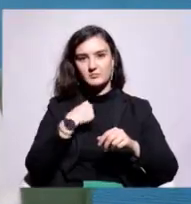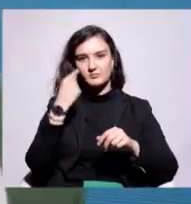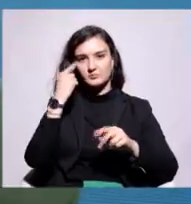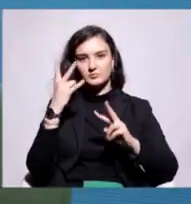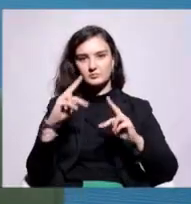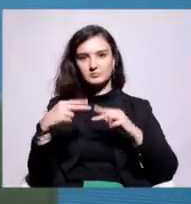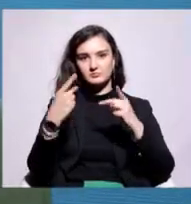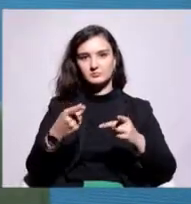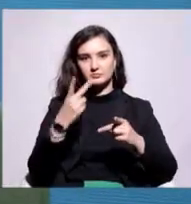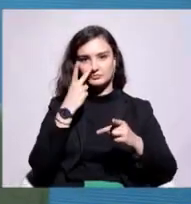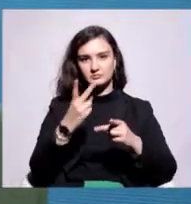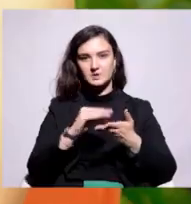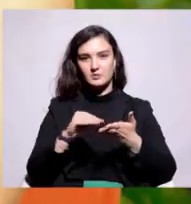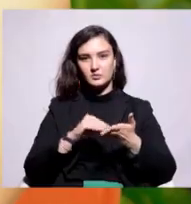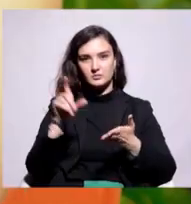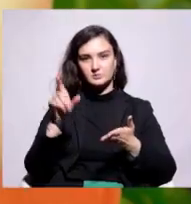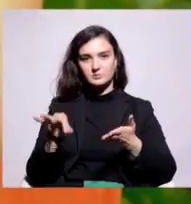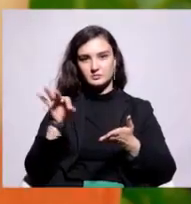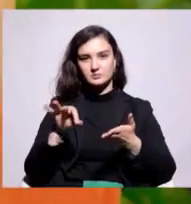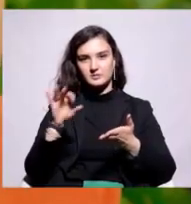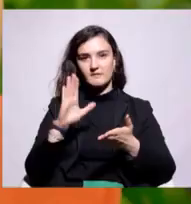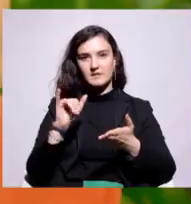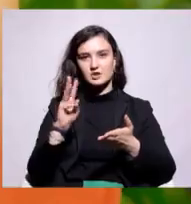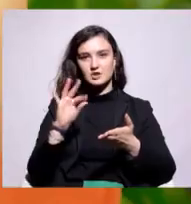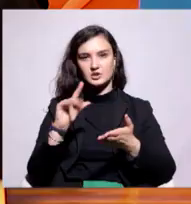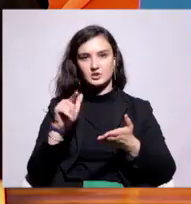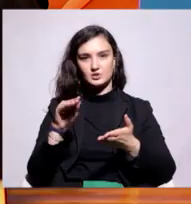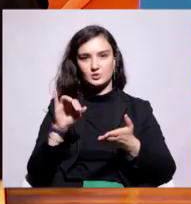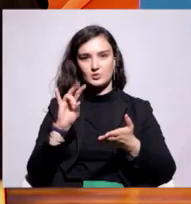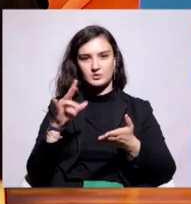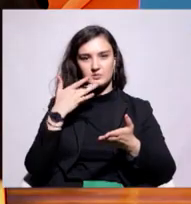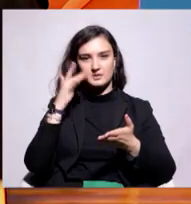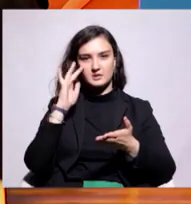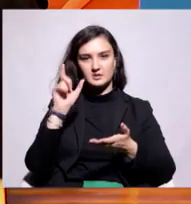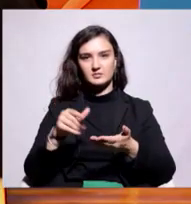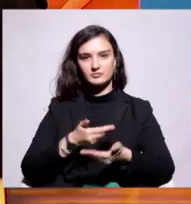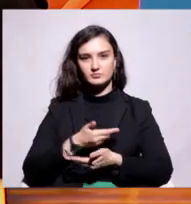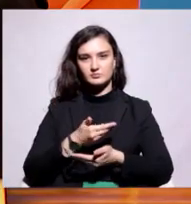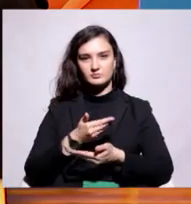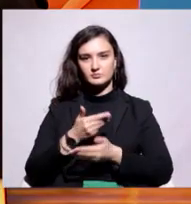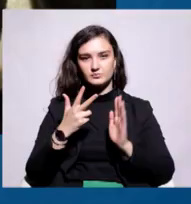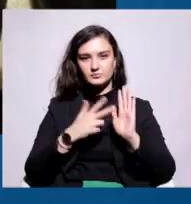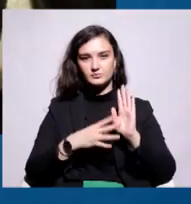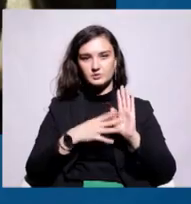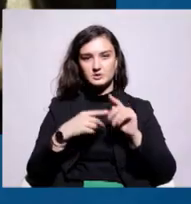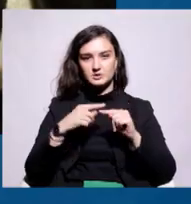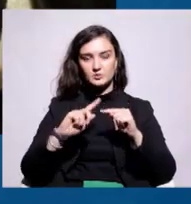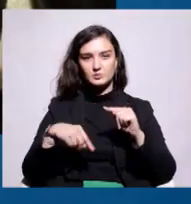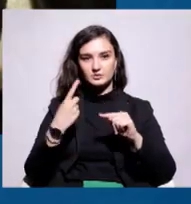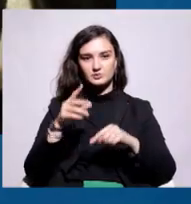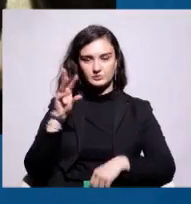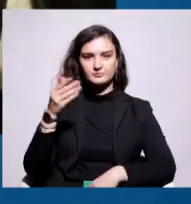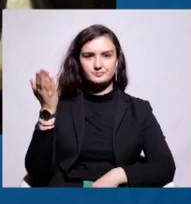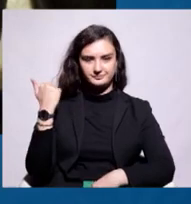move on to a look at the author now. Washington Irving, an American living in the 18th century, so quite